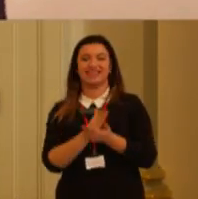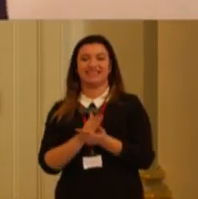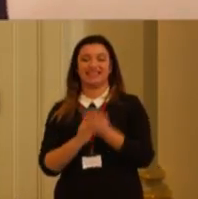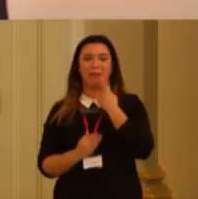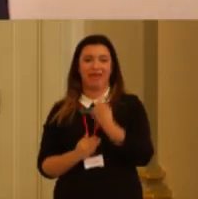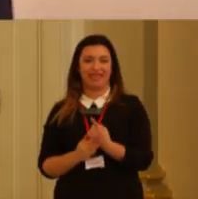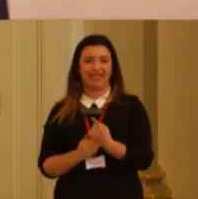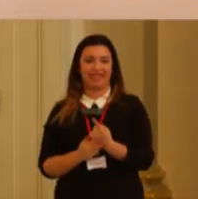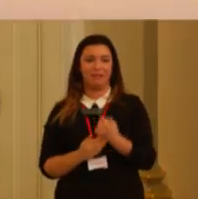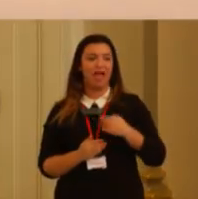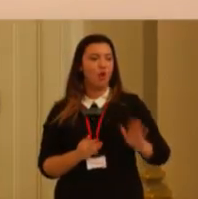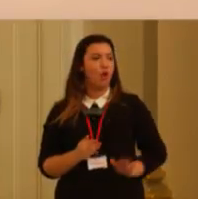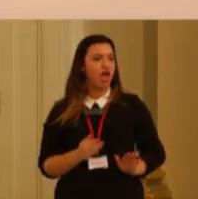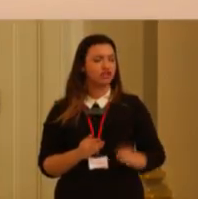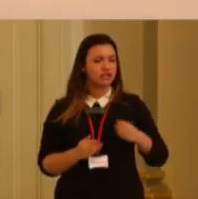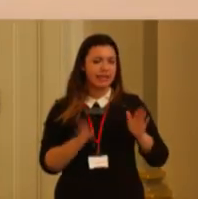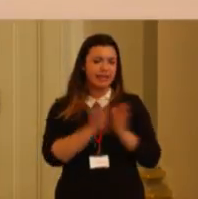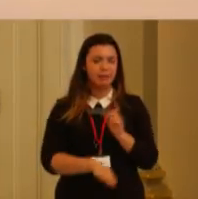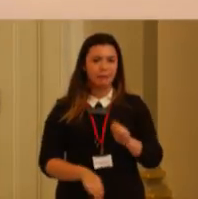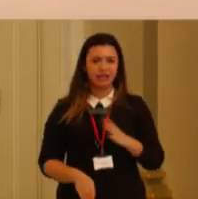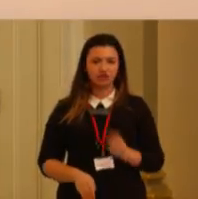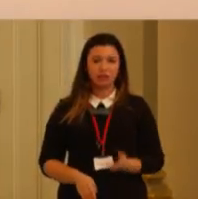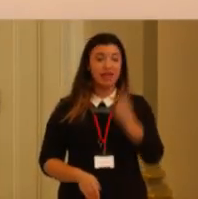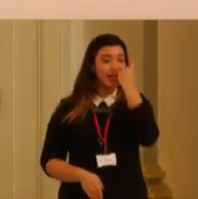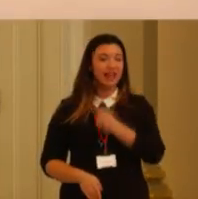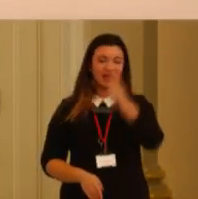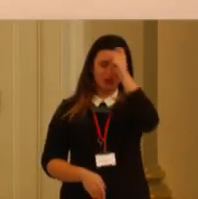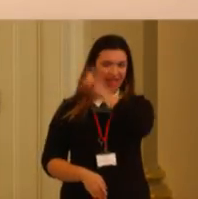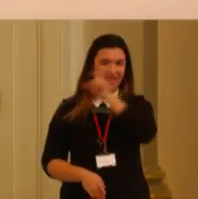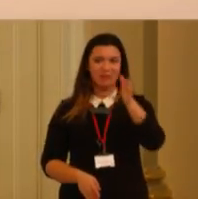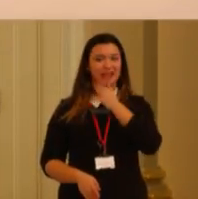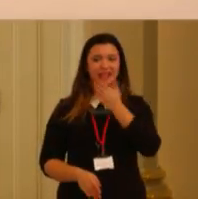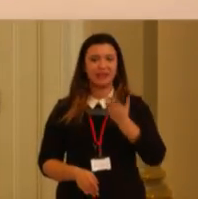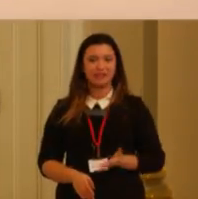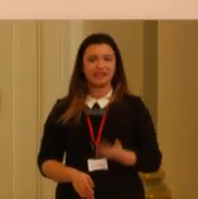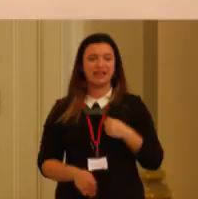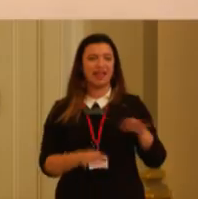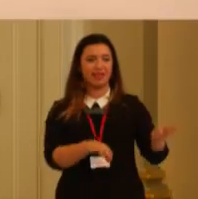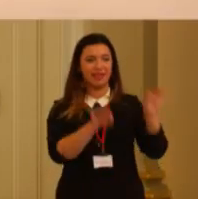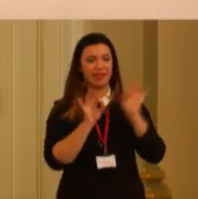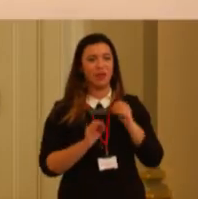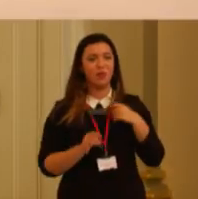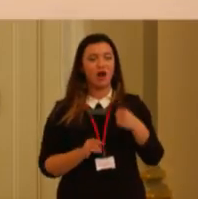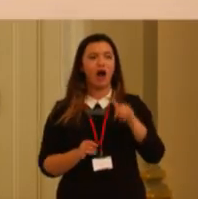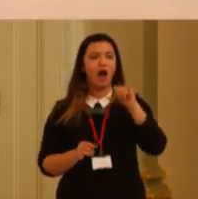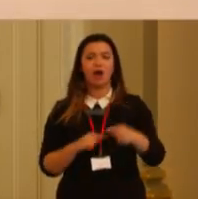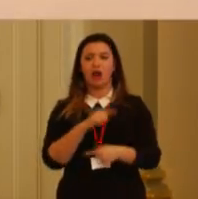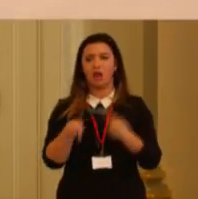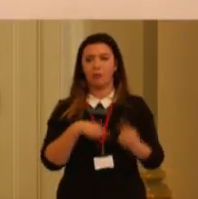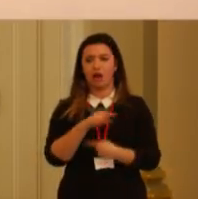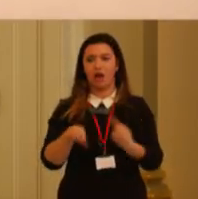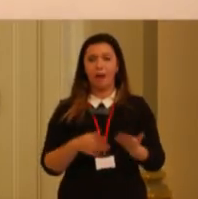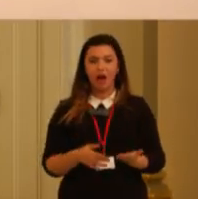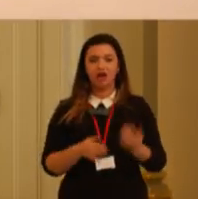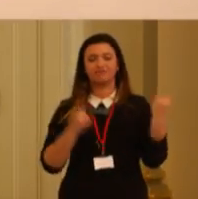throw one part of the ticket into the box. That was, in a way, a protest. That was